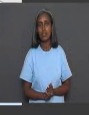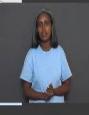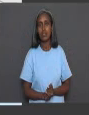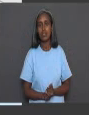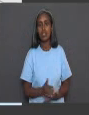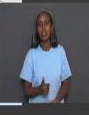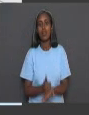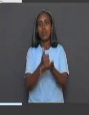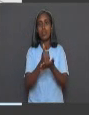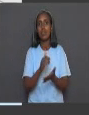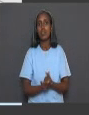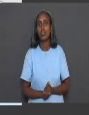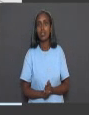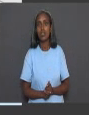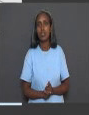health,